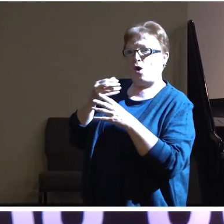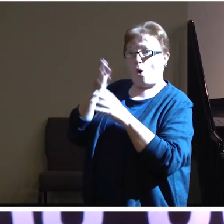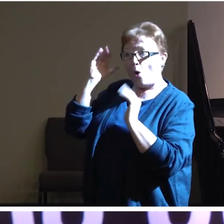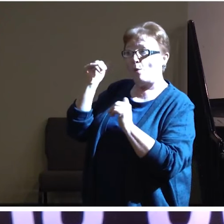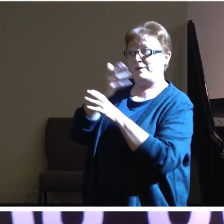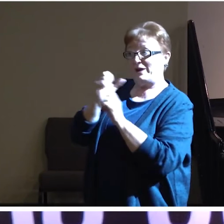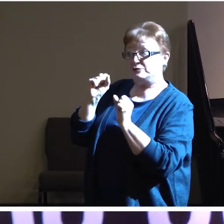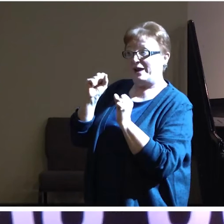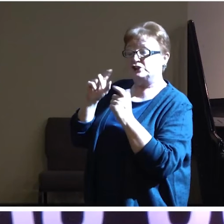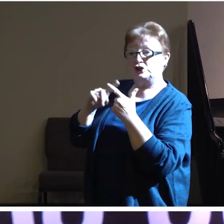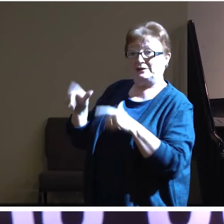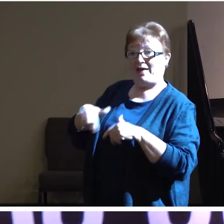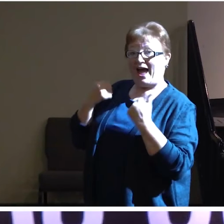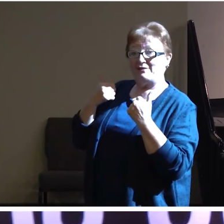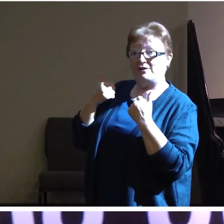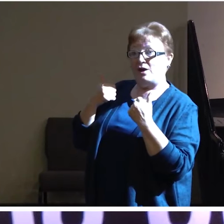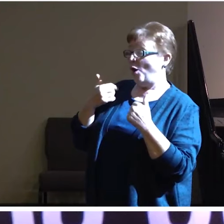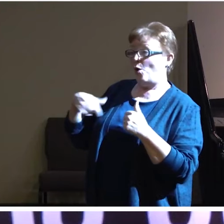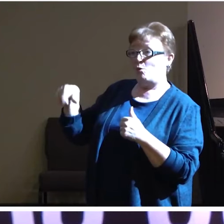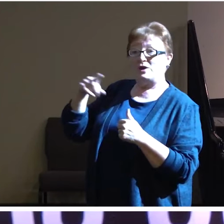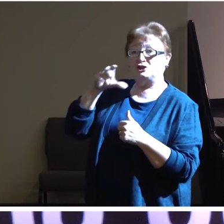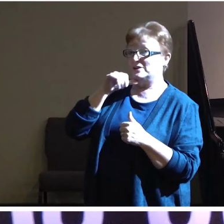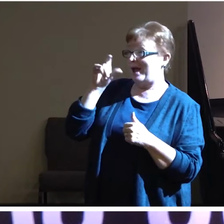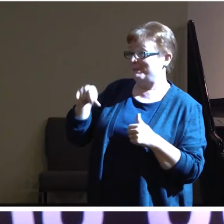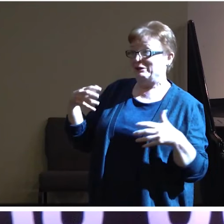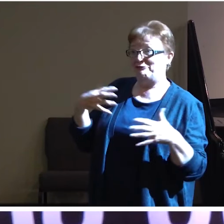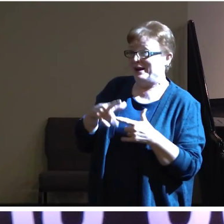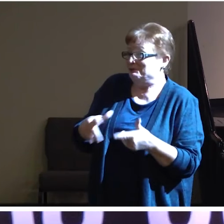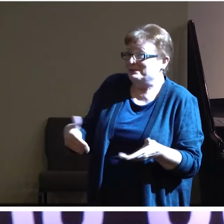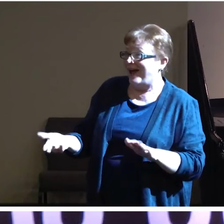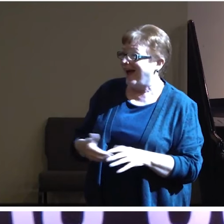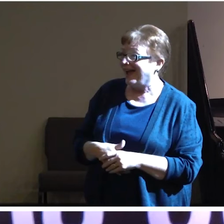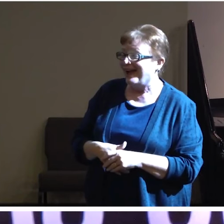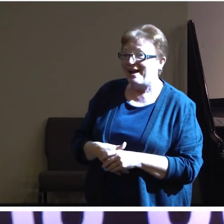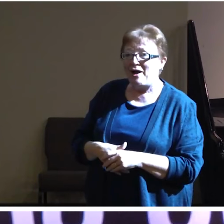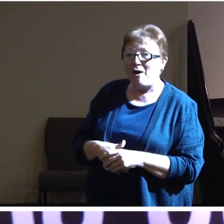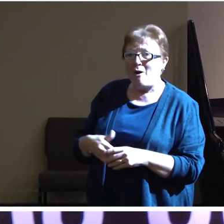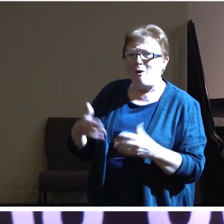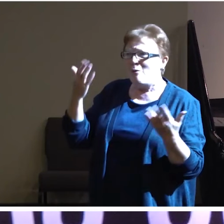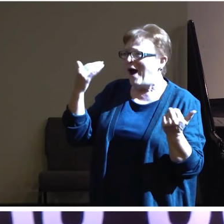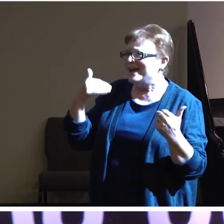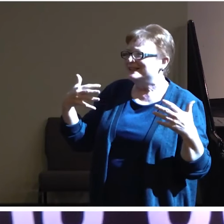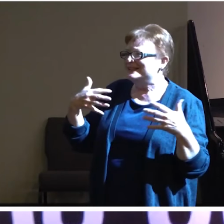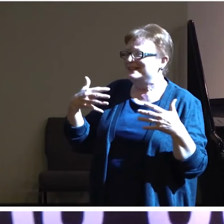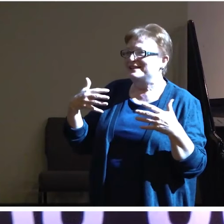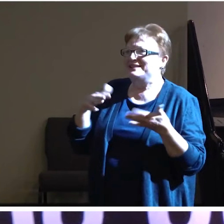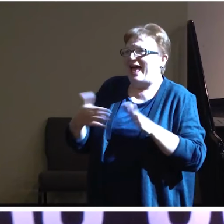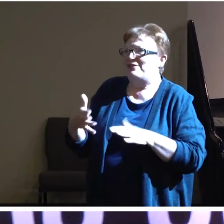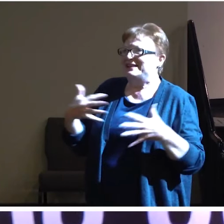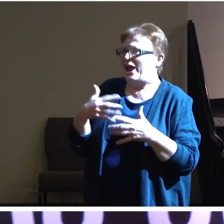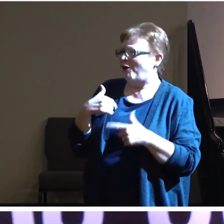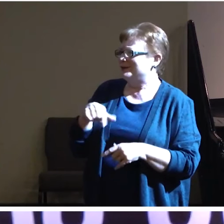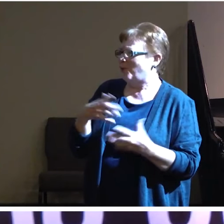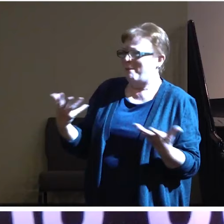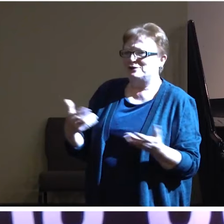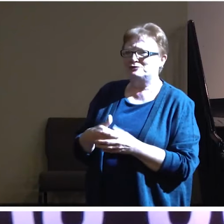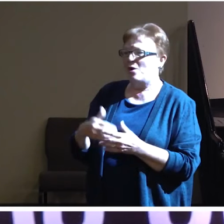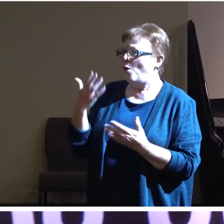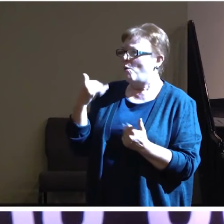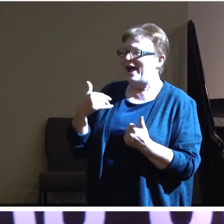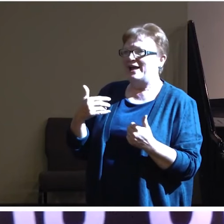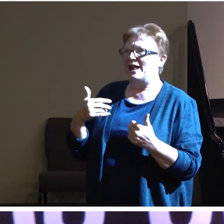hope in eternal life, we shouldn't be afraid of death at all. Why does death rattle our cages so much? Why do we